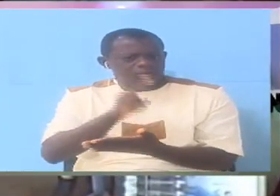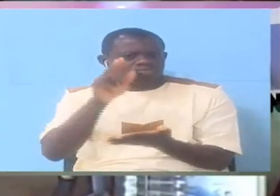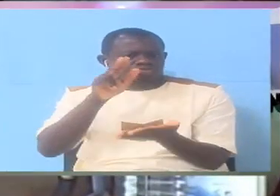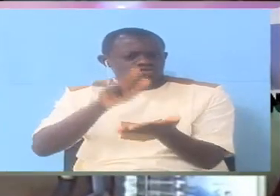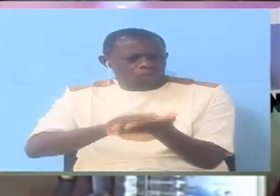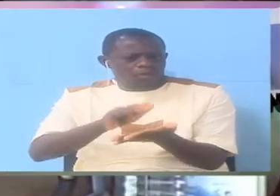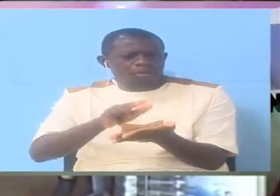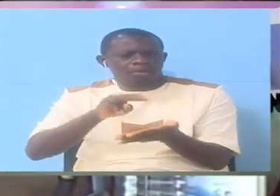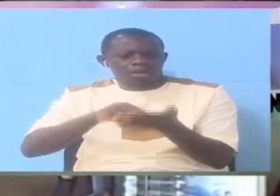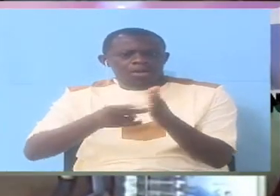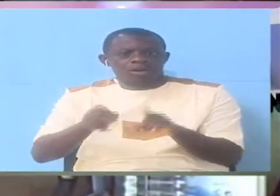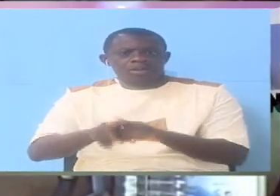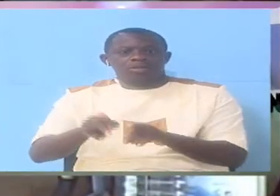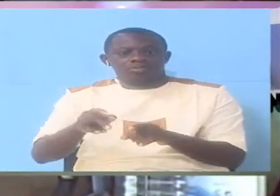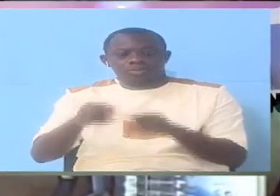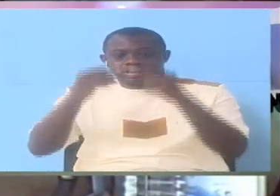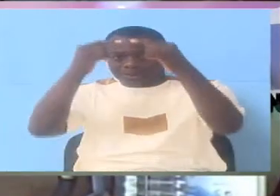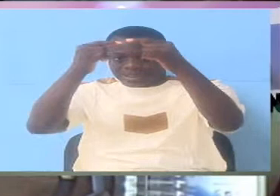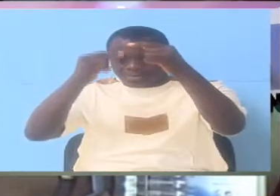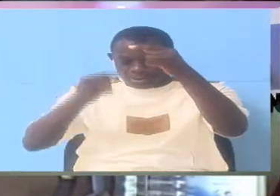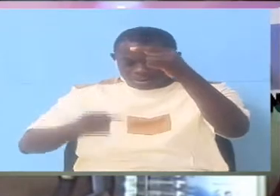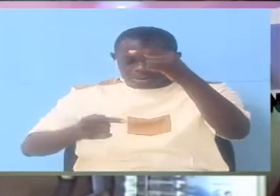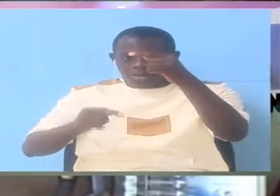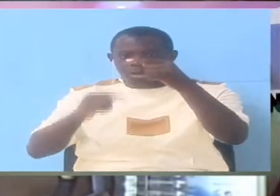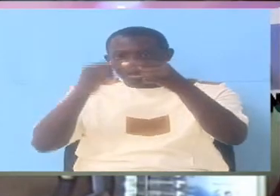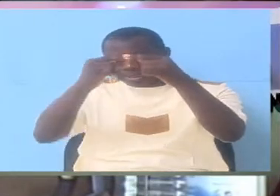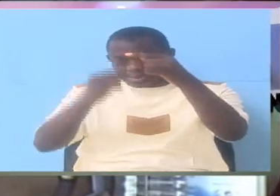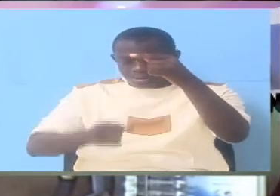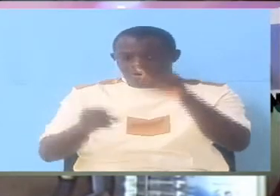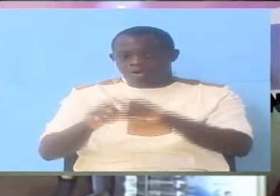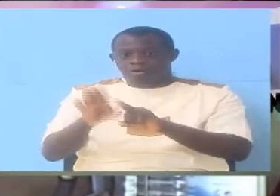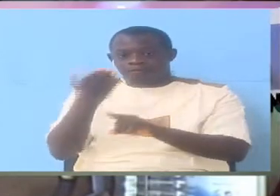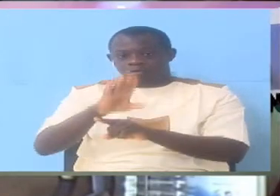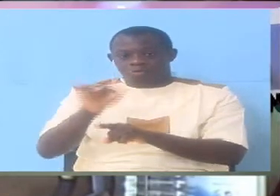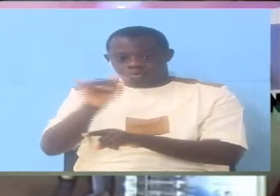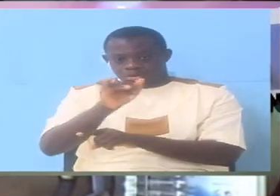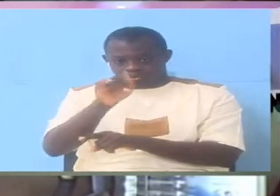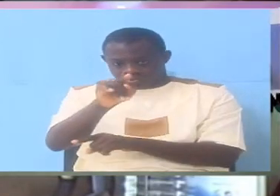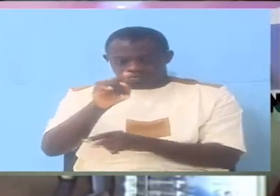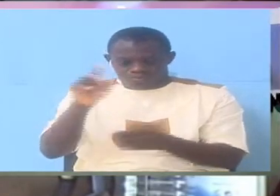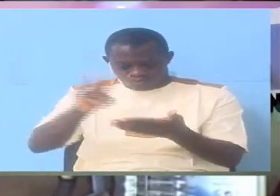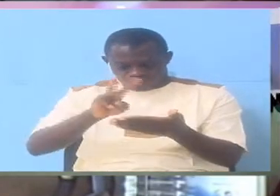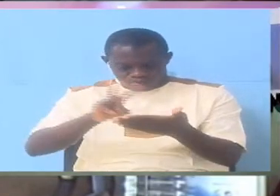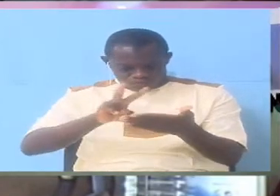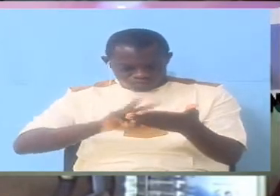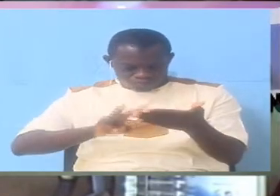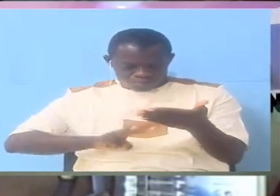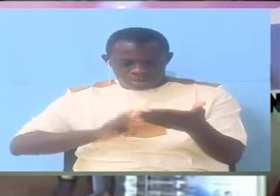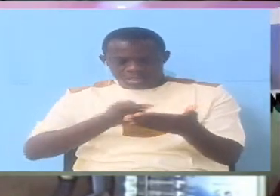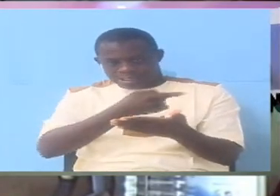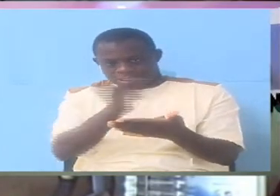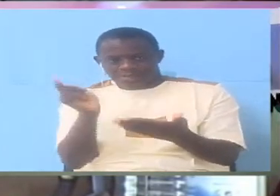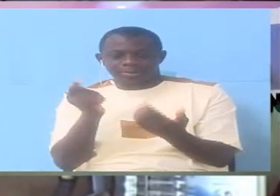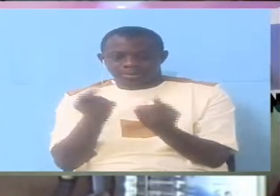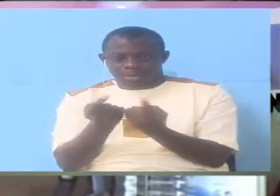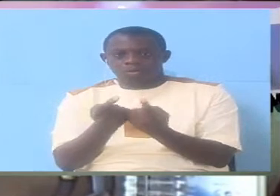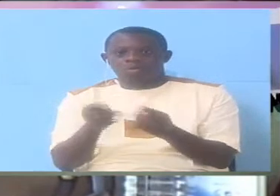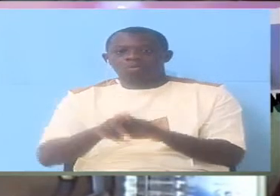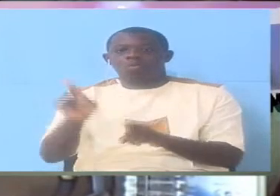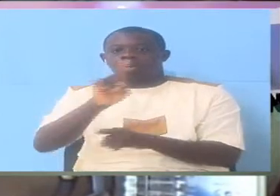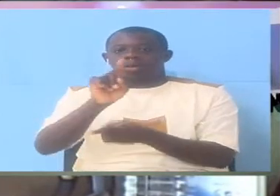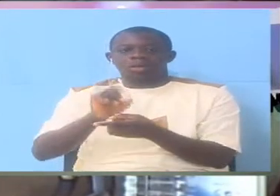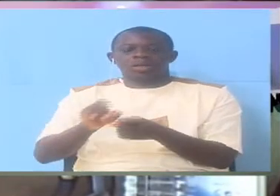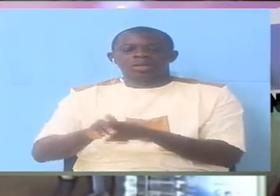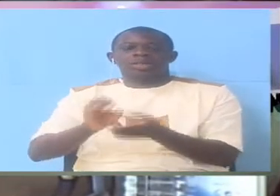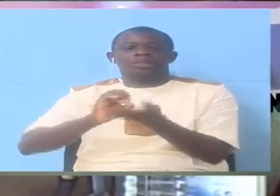the full statement from which you read those excerpts is what is being